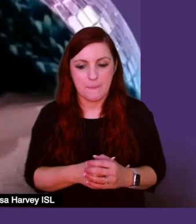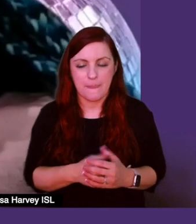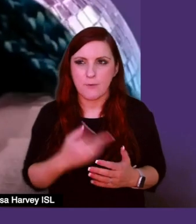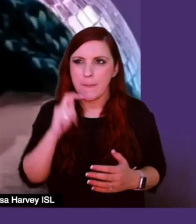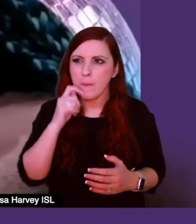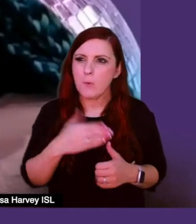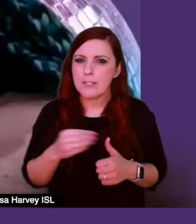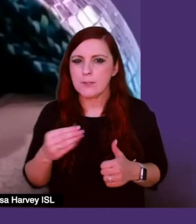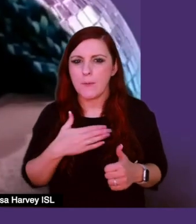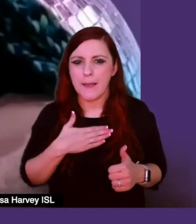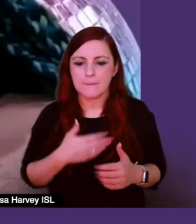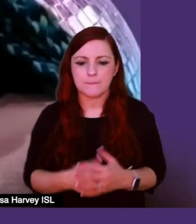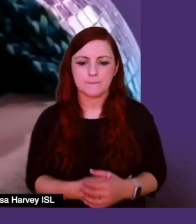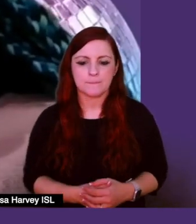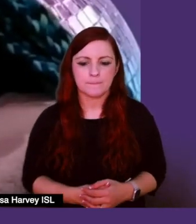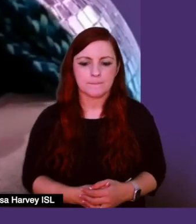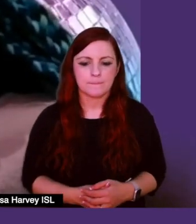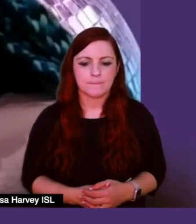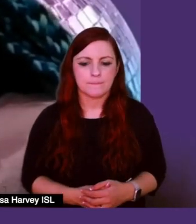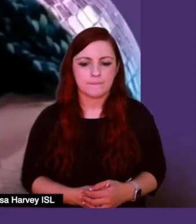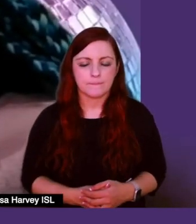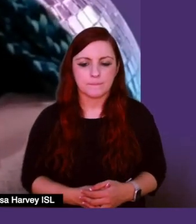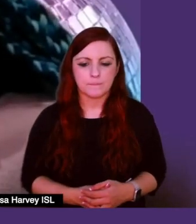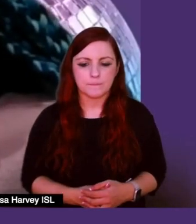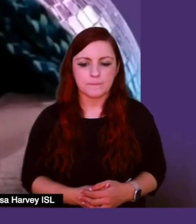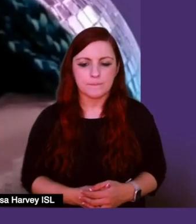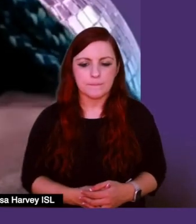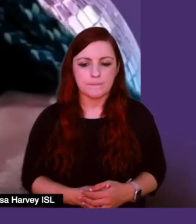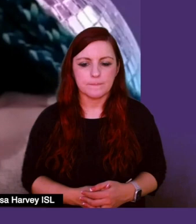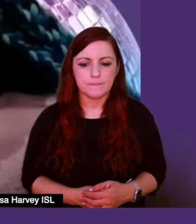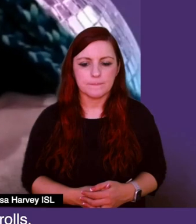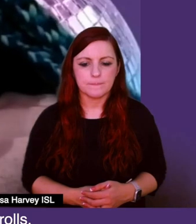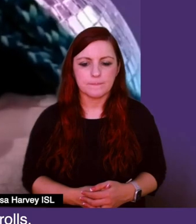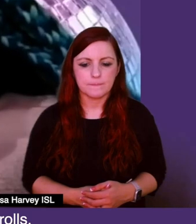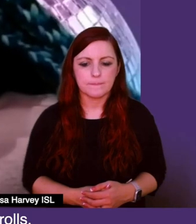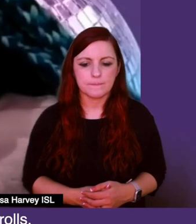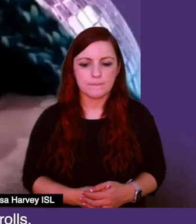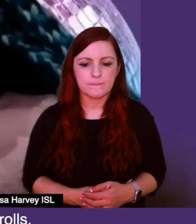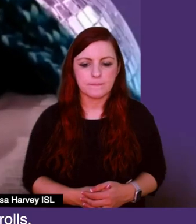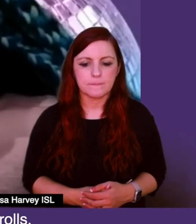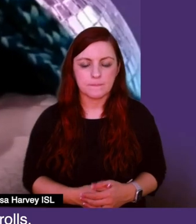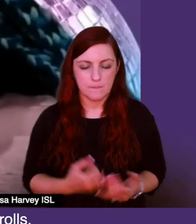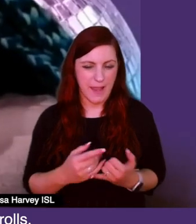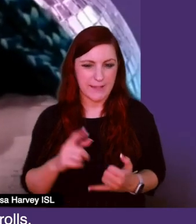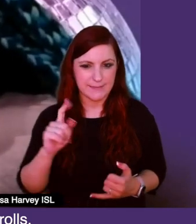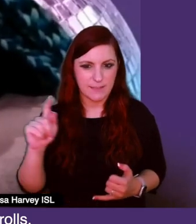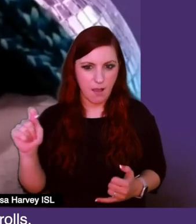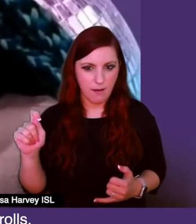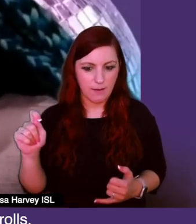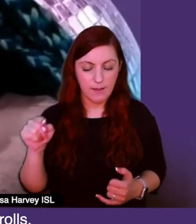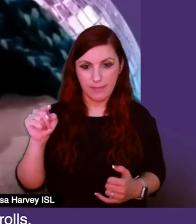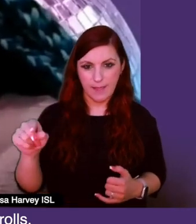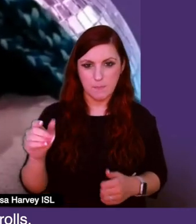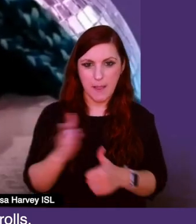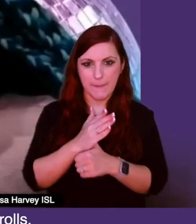Well, to what I said. Oh yeah, hello. So on the TikTok, that's my